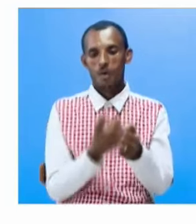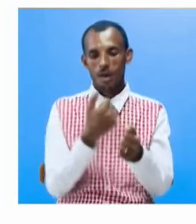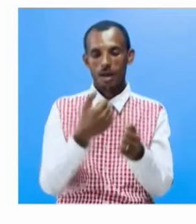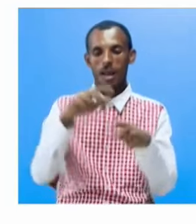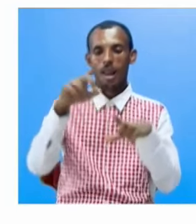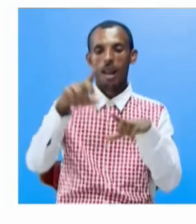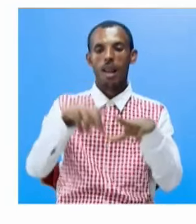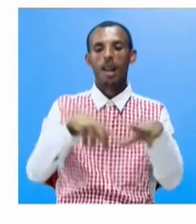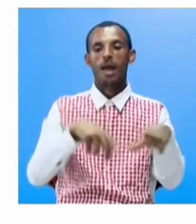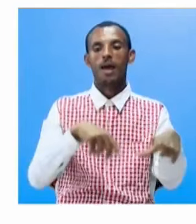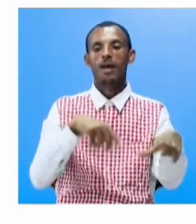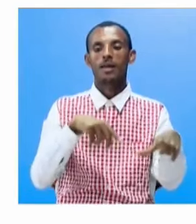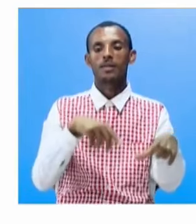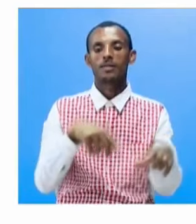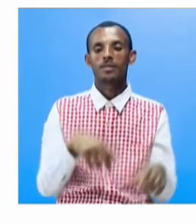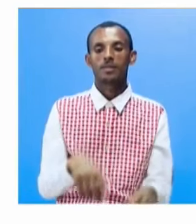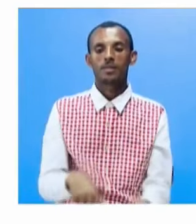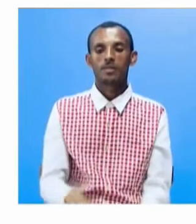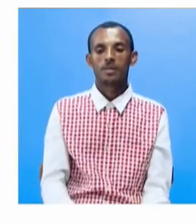line segments